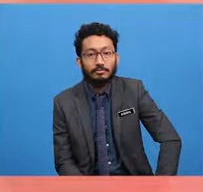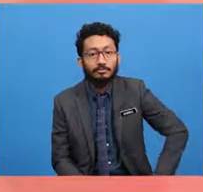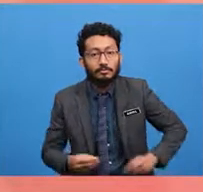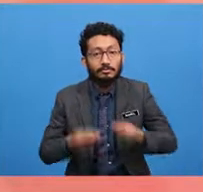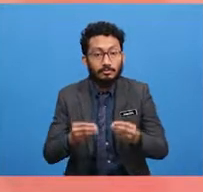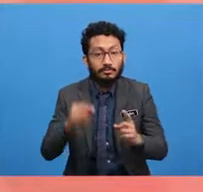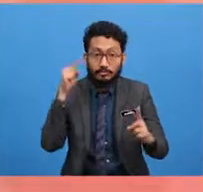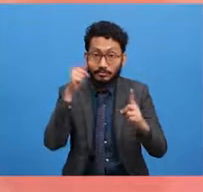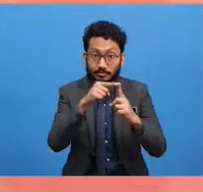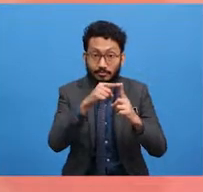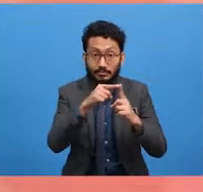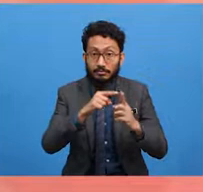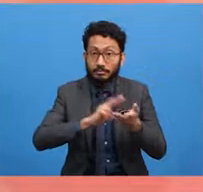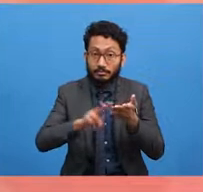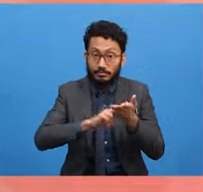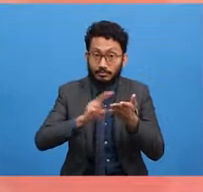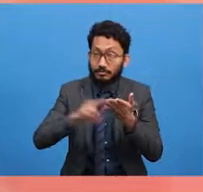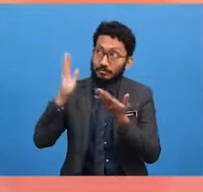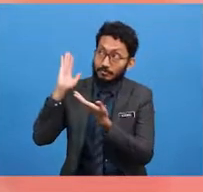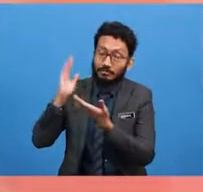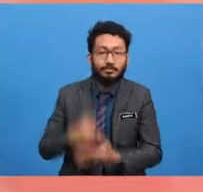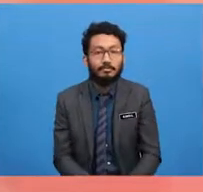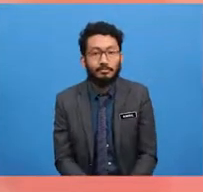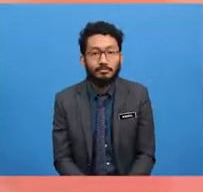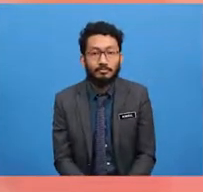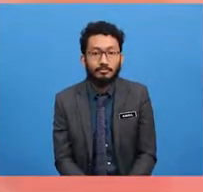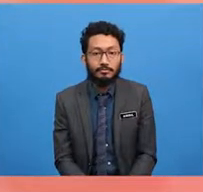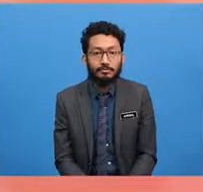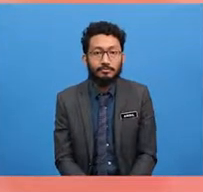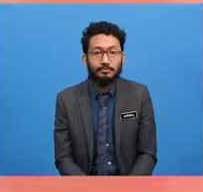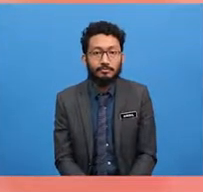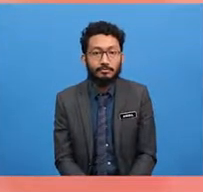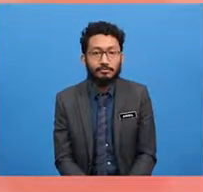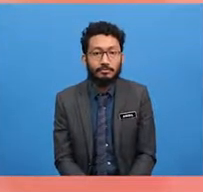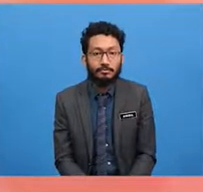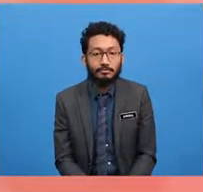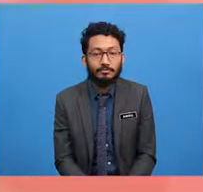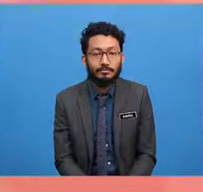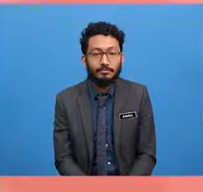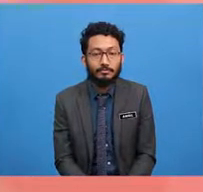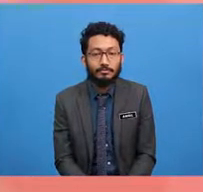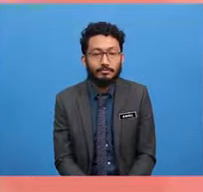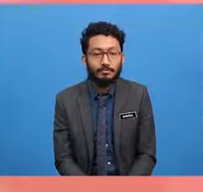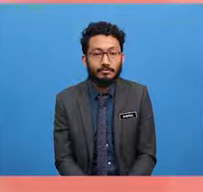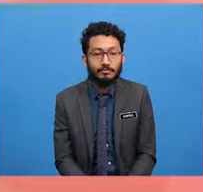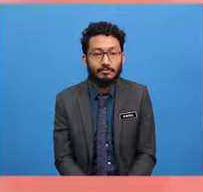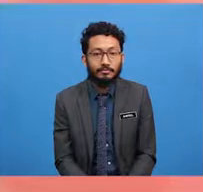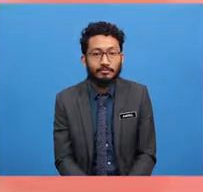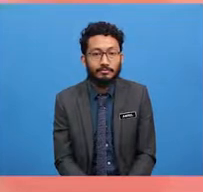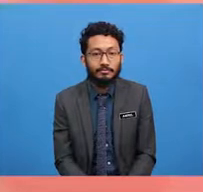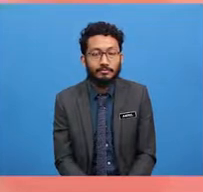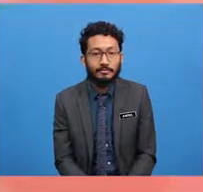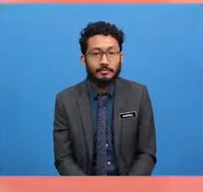directions. Go straight on until you come to. Walk, go past,